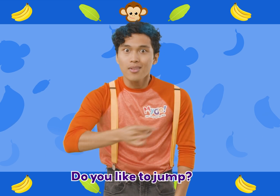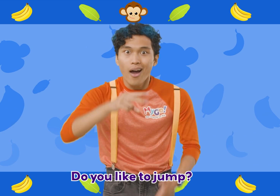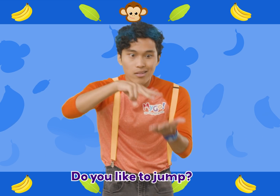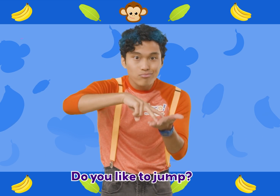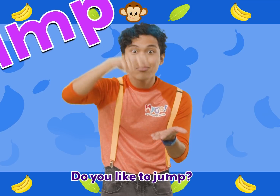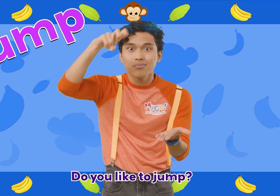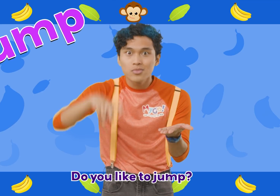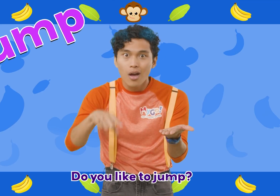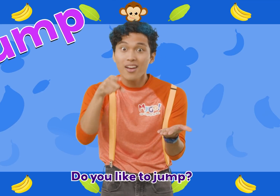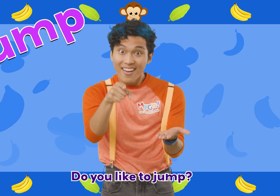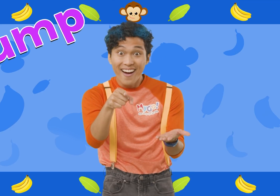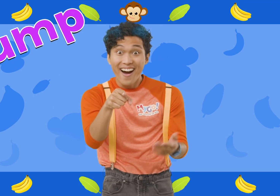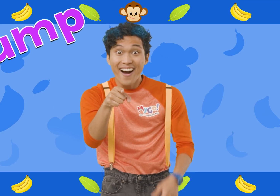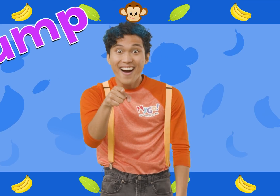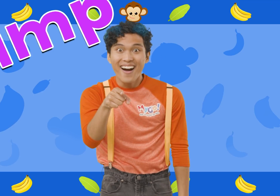Do you like to jump?